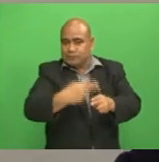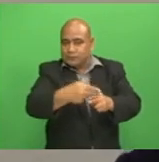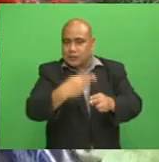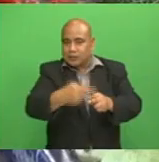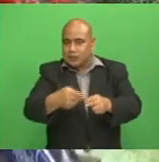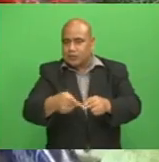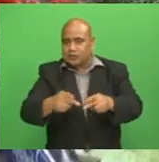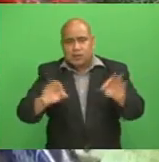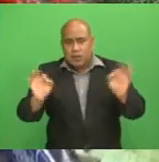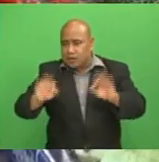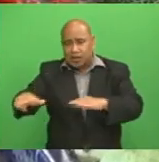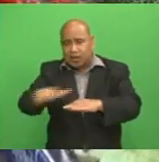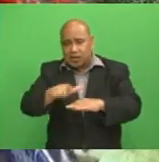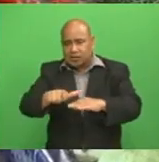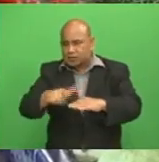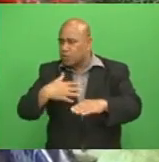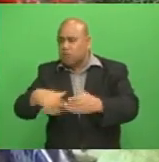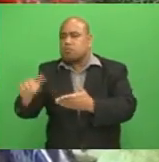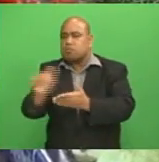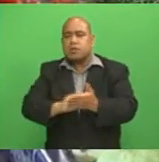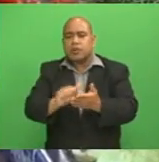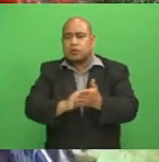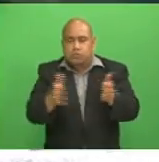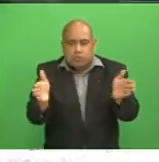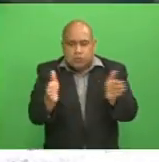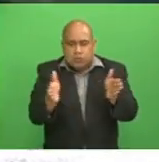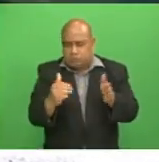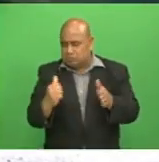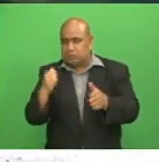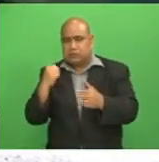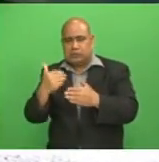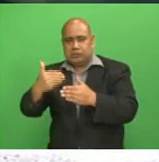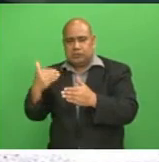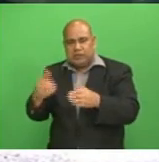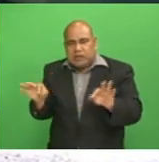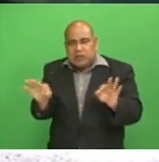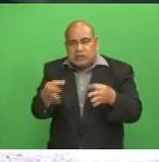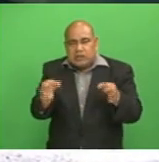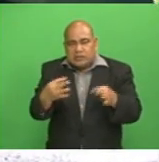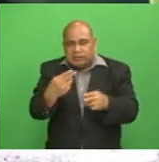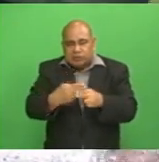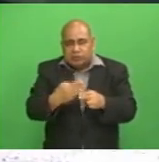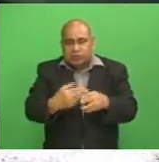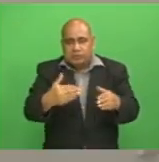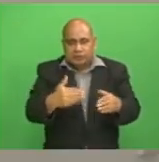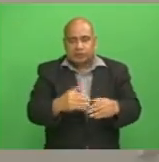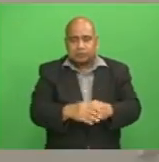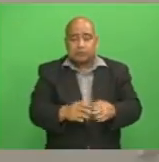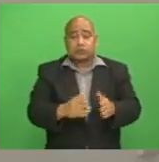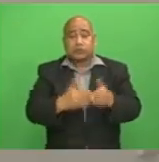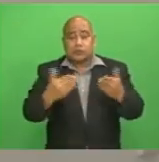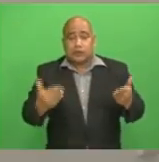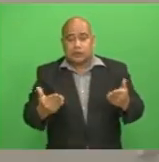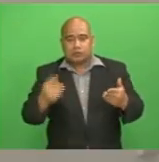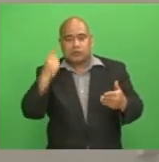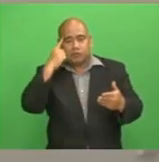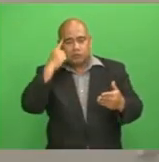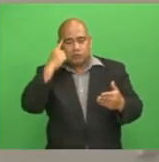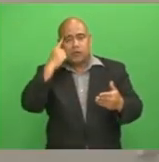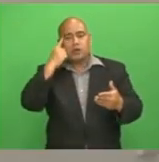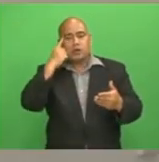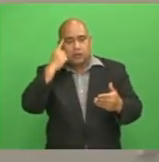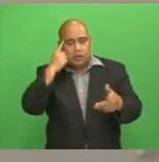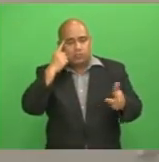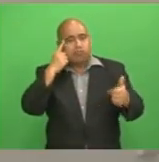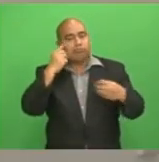actually done small backyard farming, they're now looking and say, wow, I can actually get into commercial agriculture by securing maybe a small